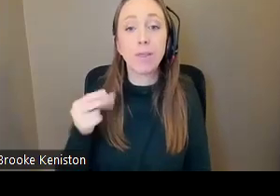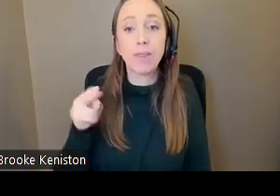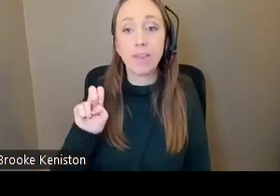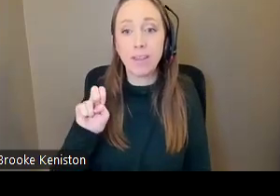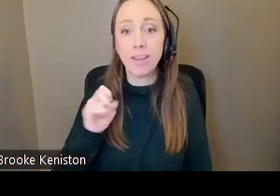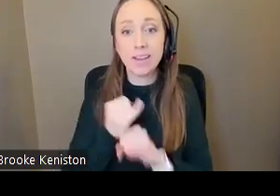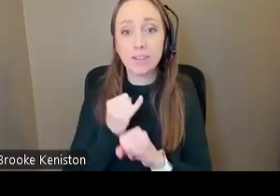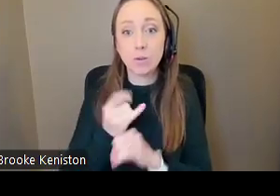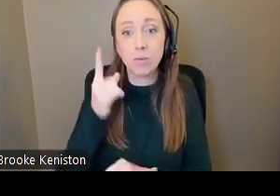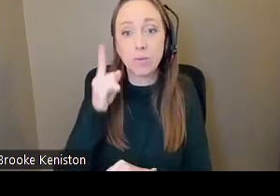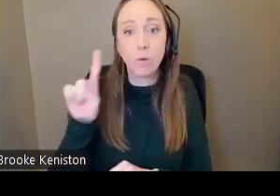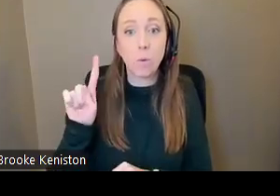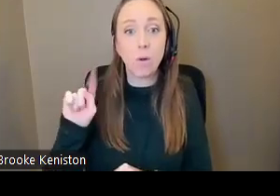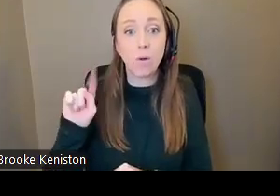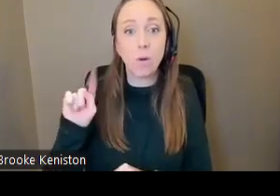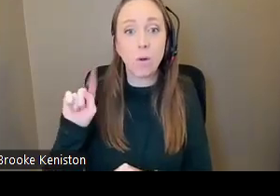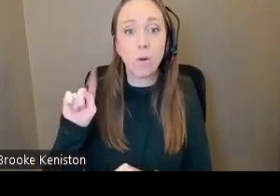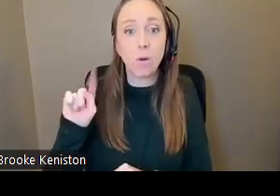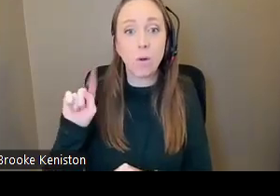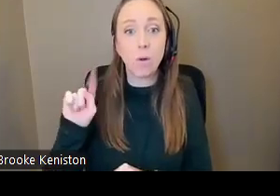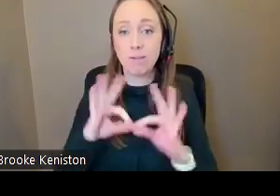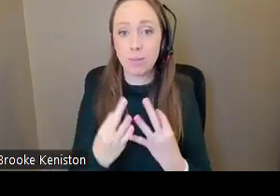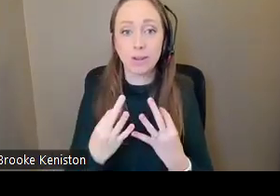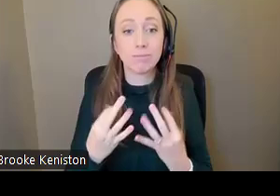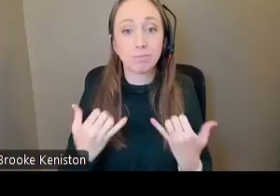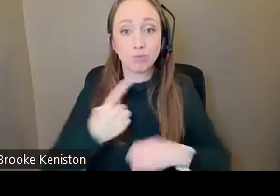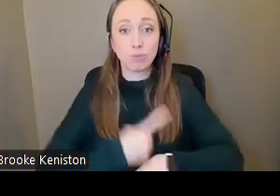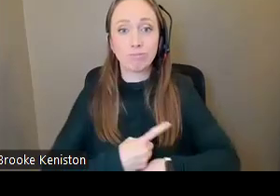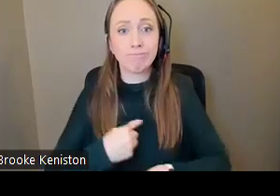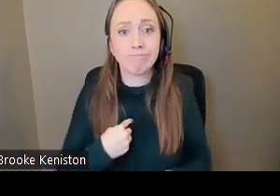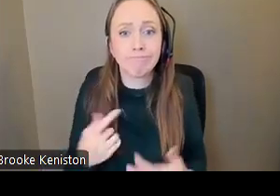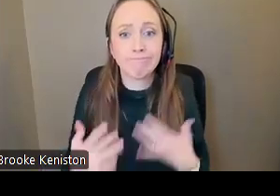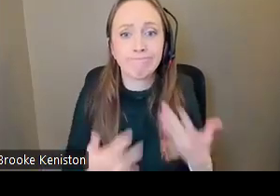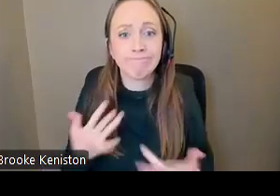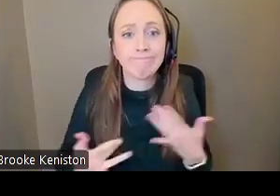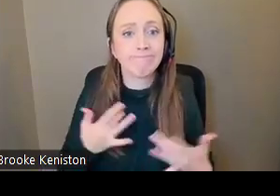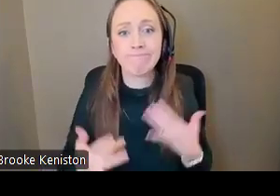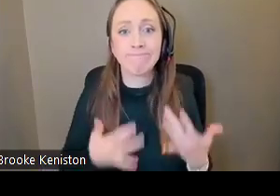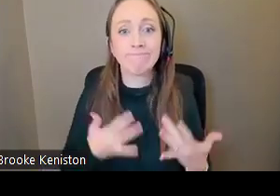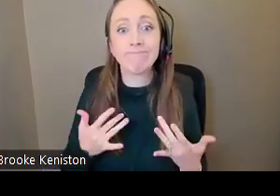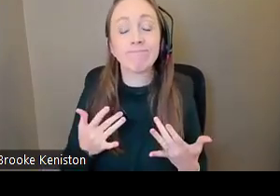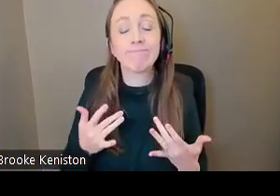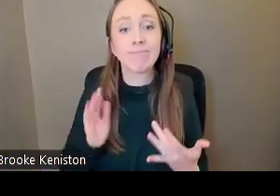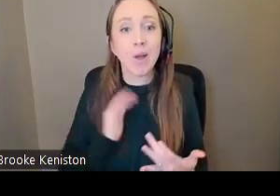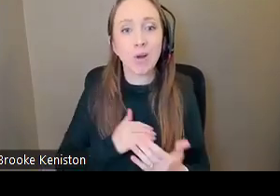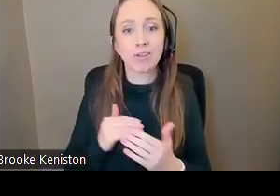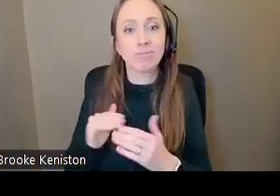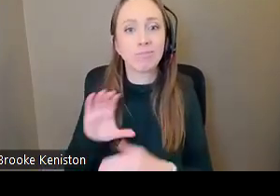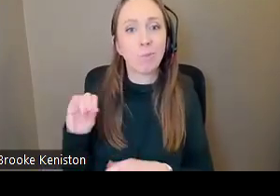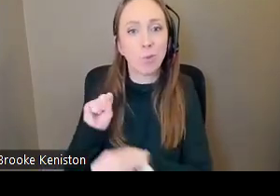I'm very excited today for you to get to meet and hear from our colleague, Deepu